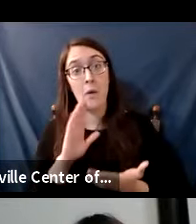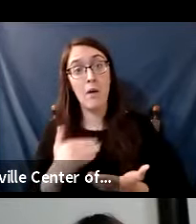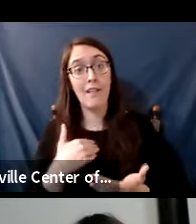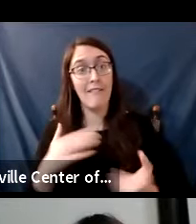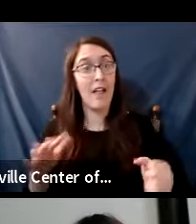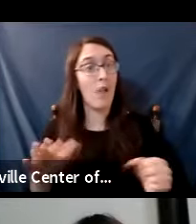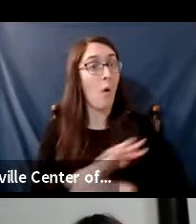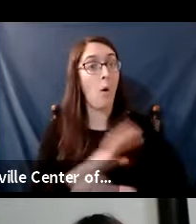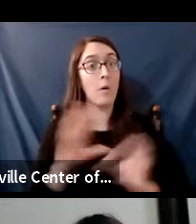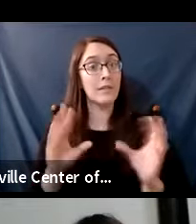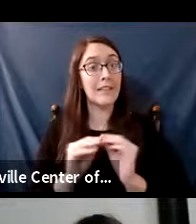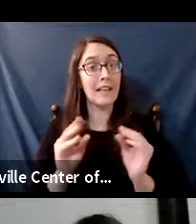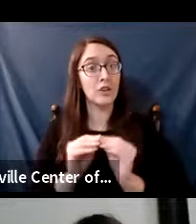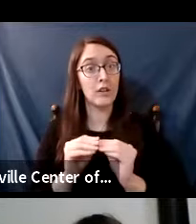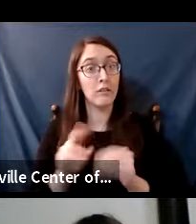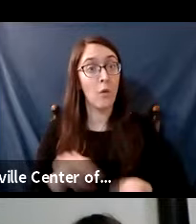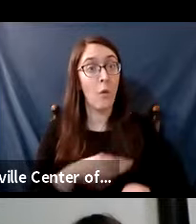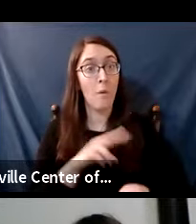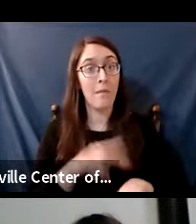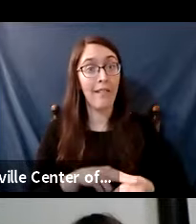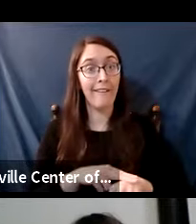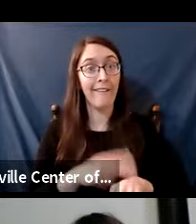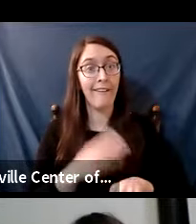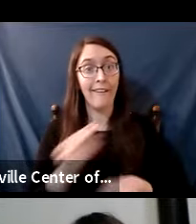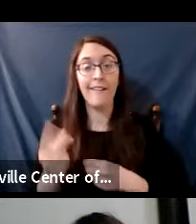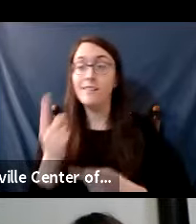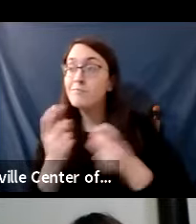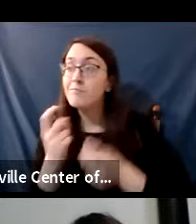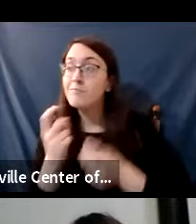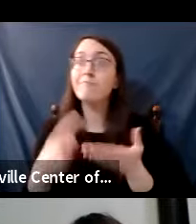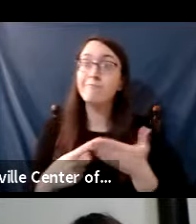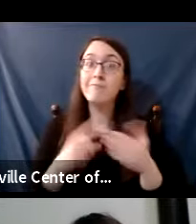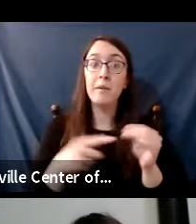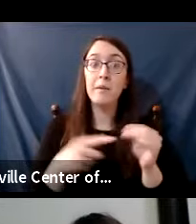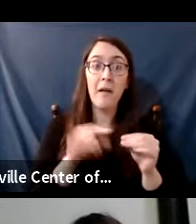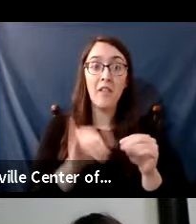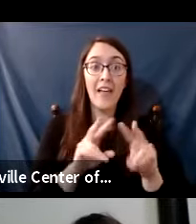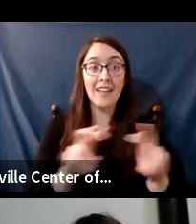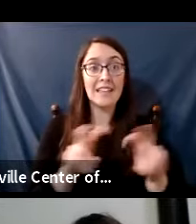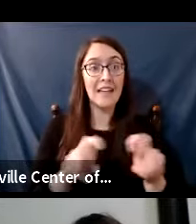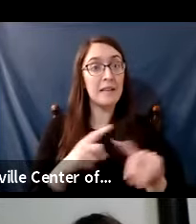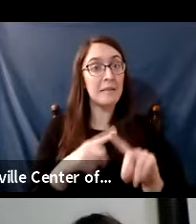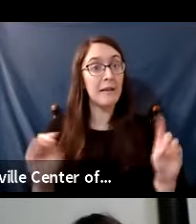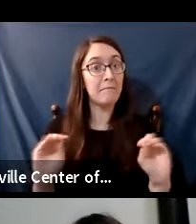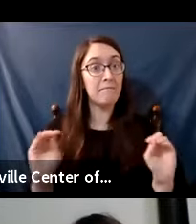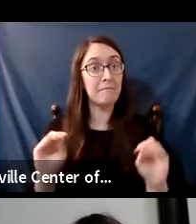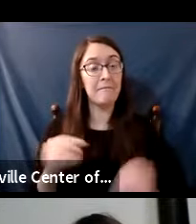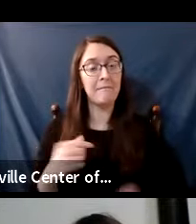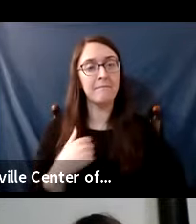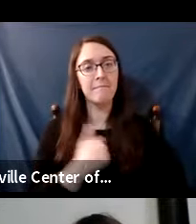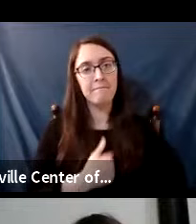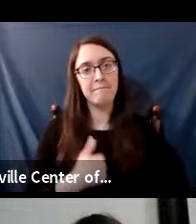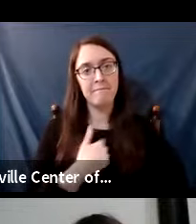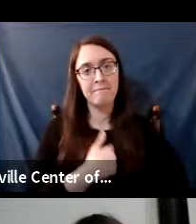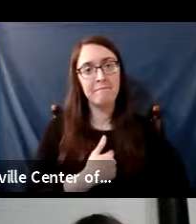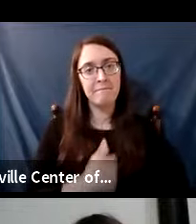that. And entertained questions and discussions, and we didn't. So I apologize for that.